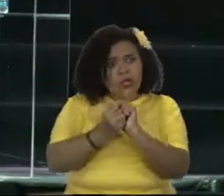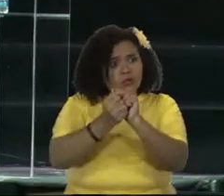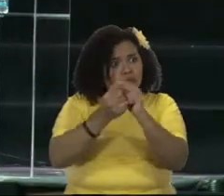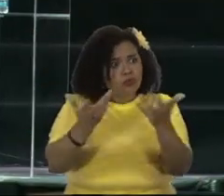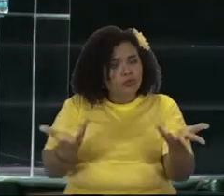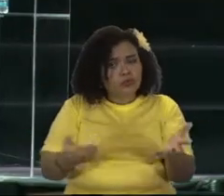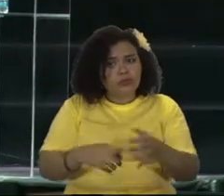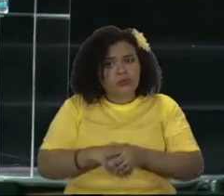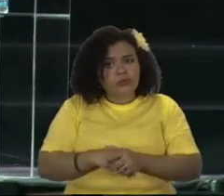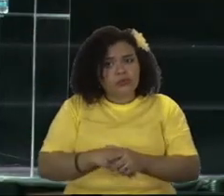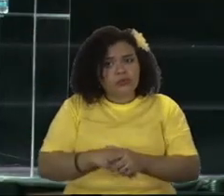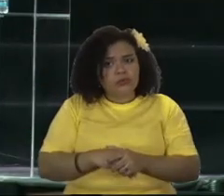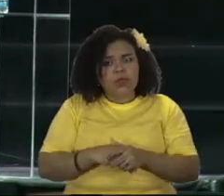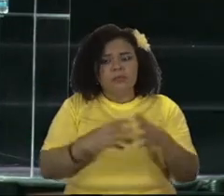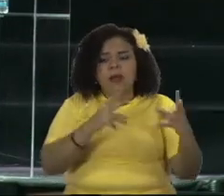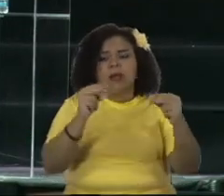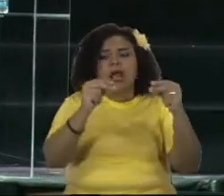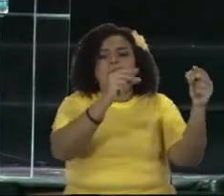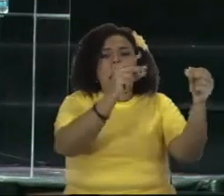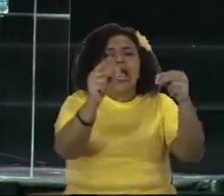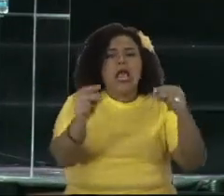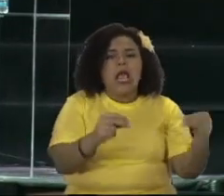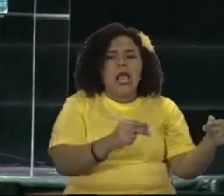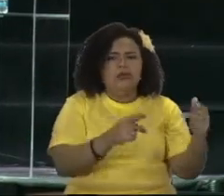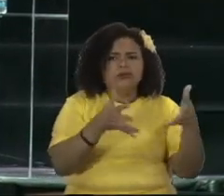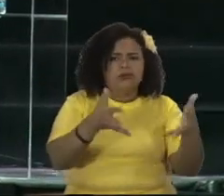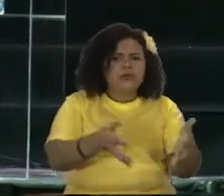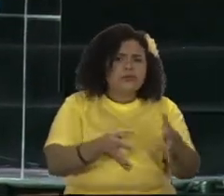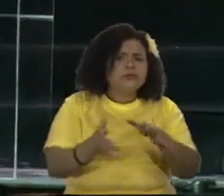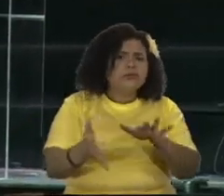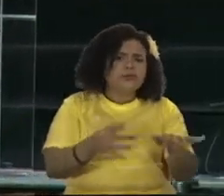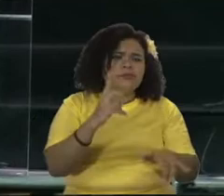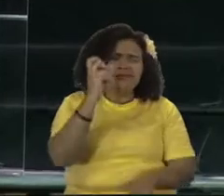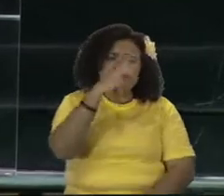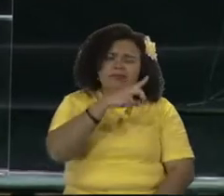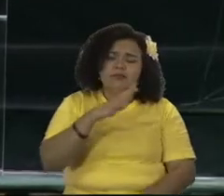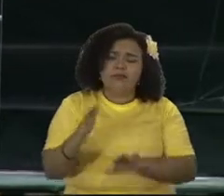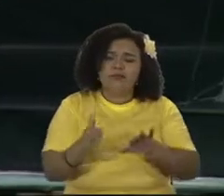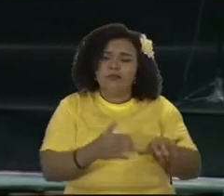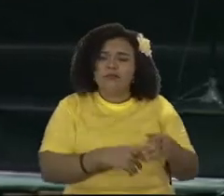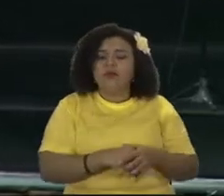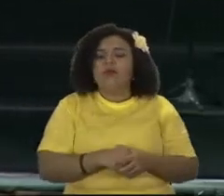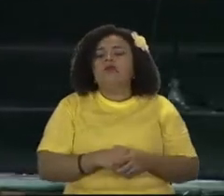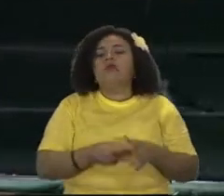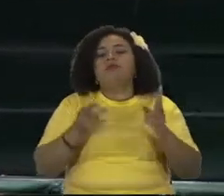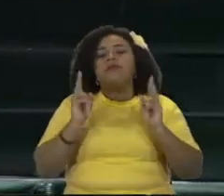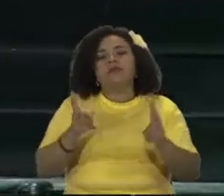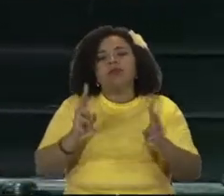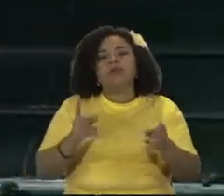careful. And many other things, always